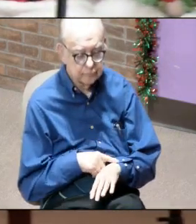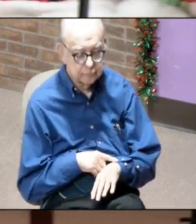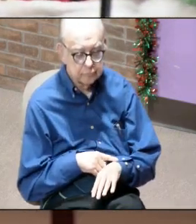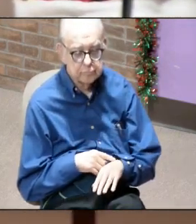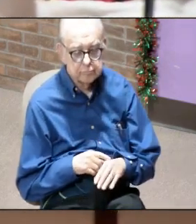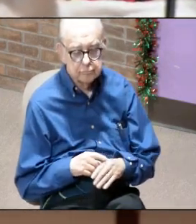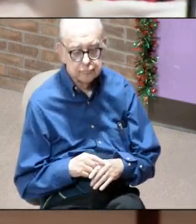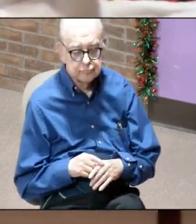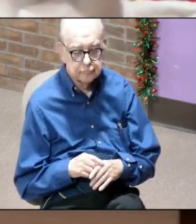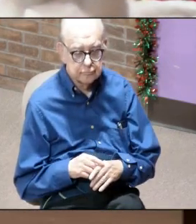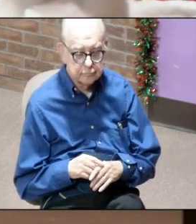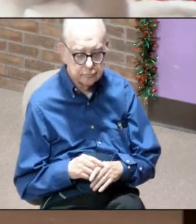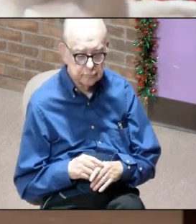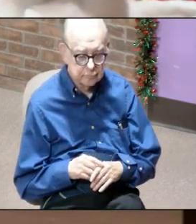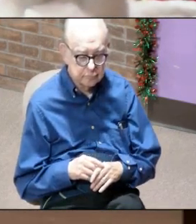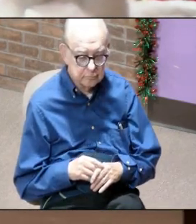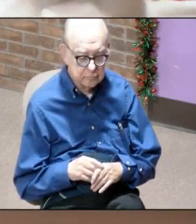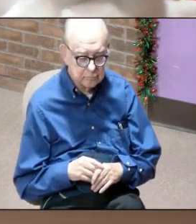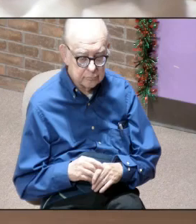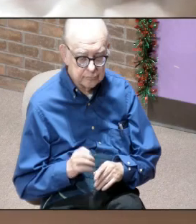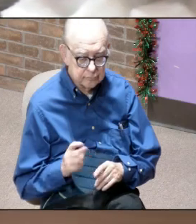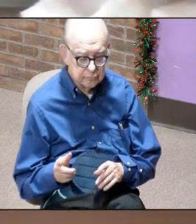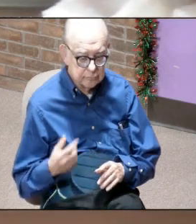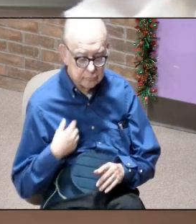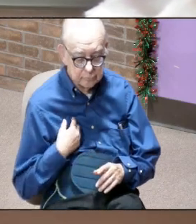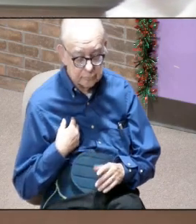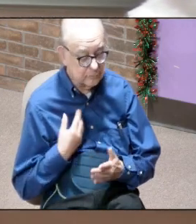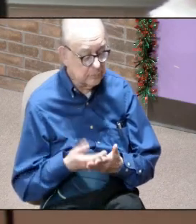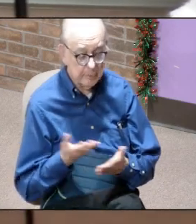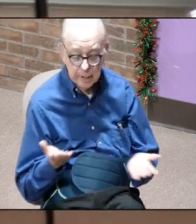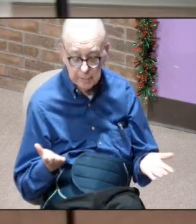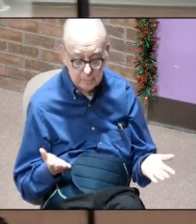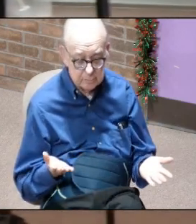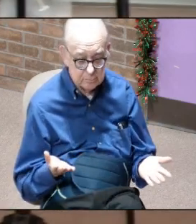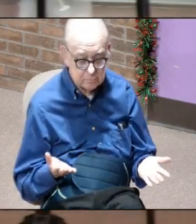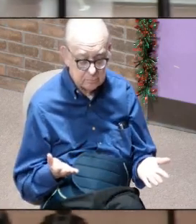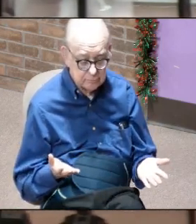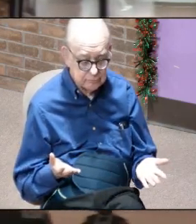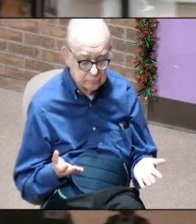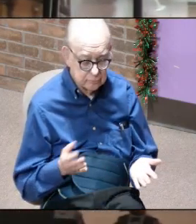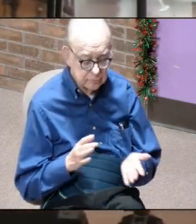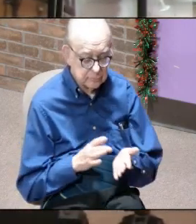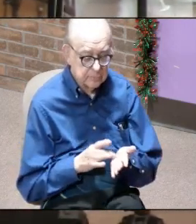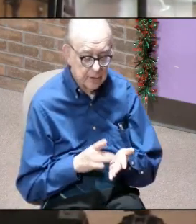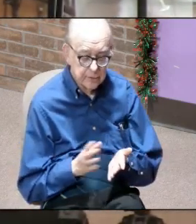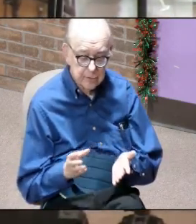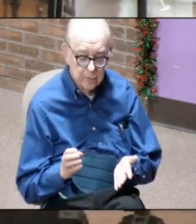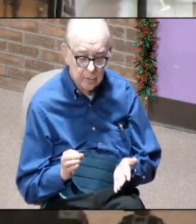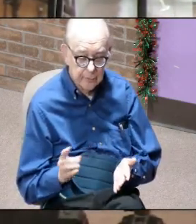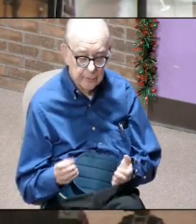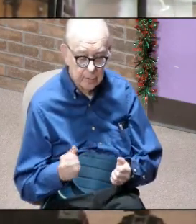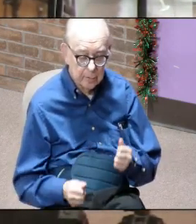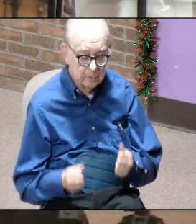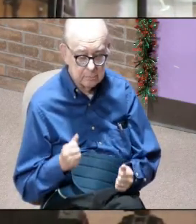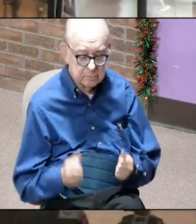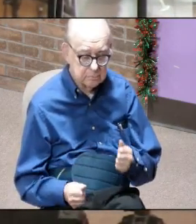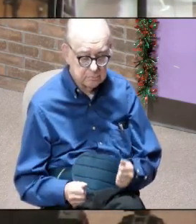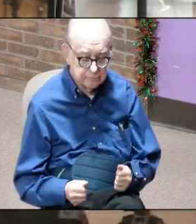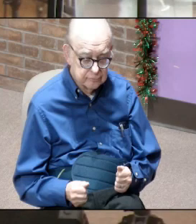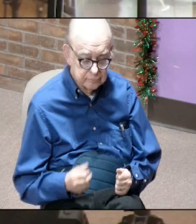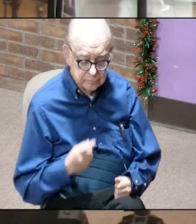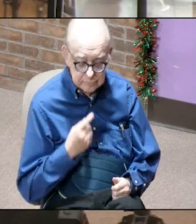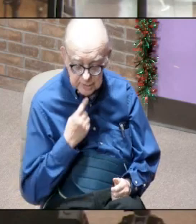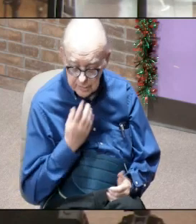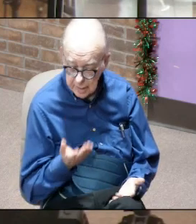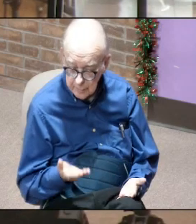is, well, what am I going to buy? Medicine or food? I think what you're going to be saying